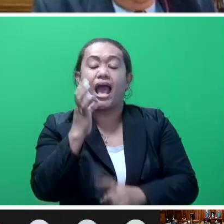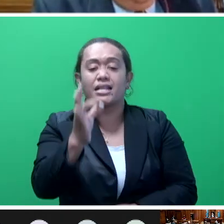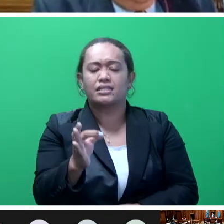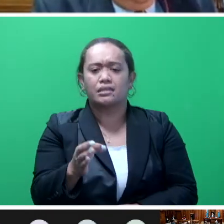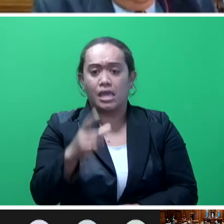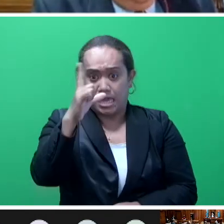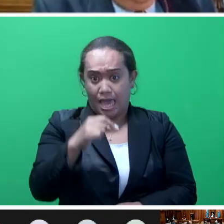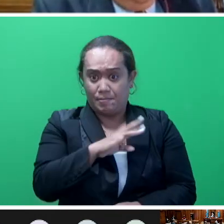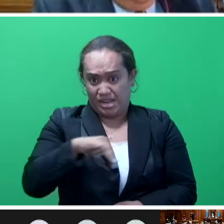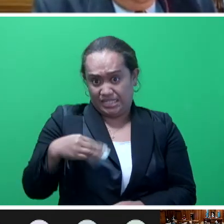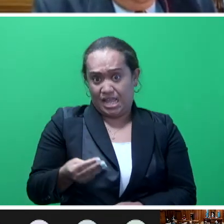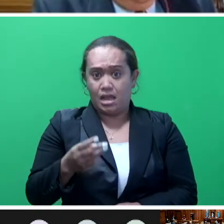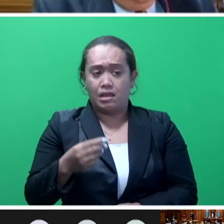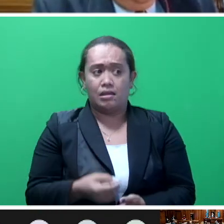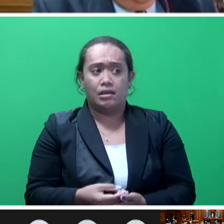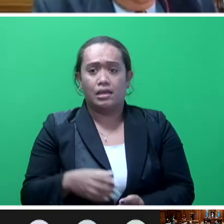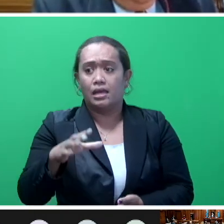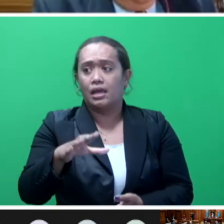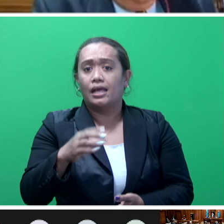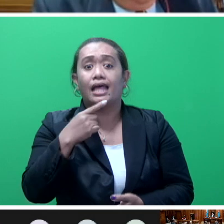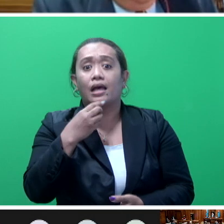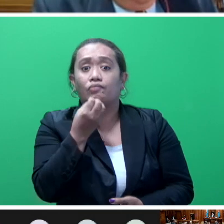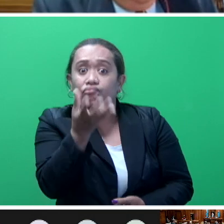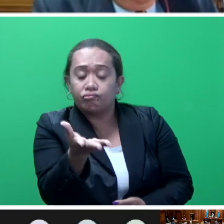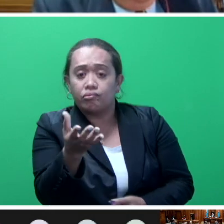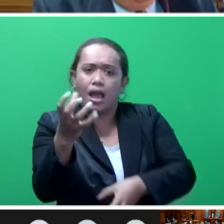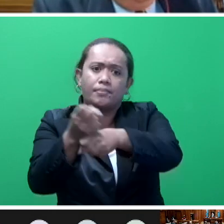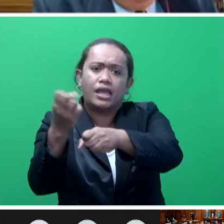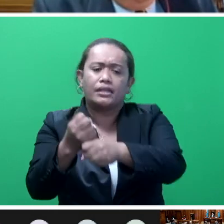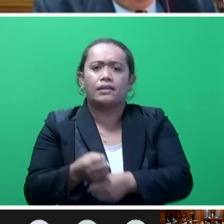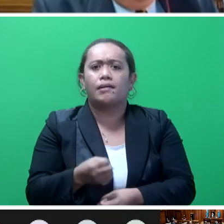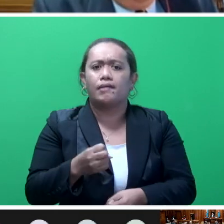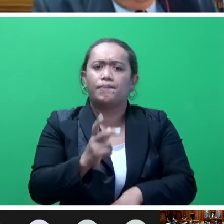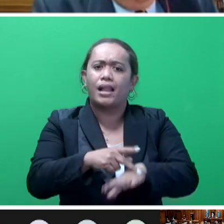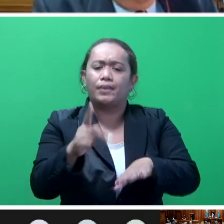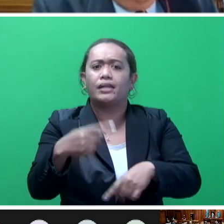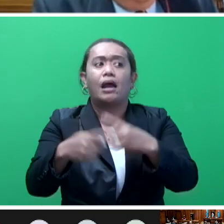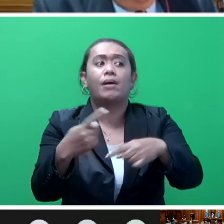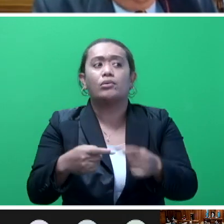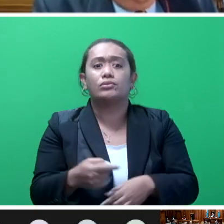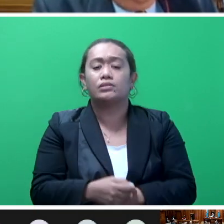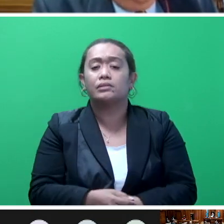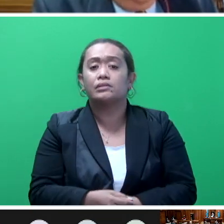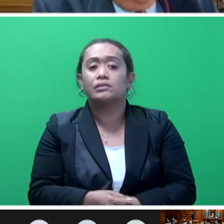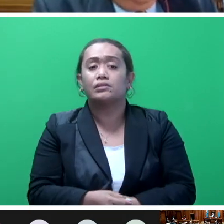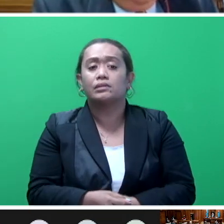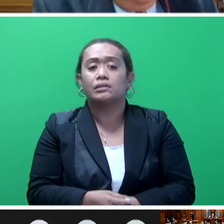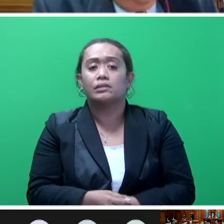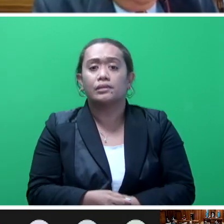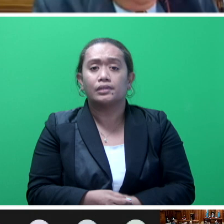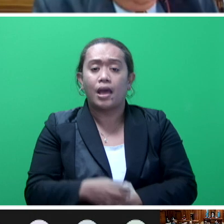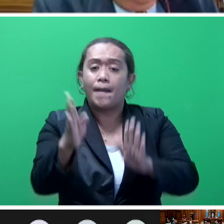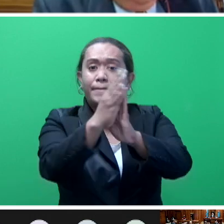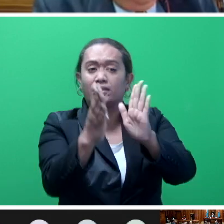on the progress of the partnership to establish goat meat industry that was provided for in the budget